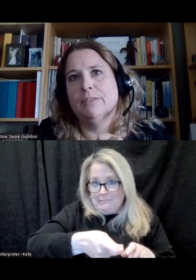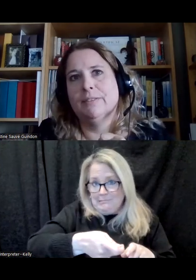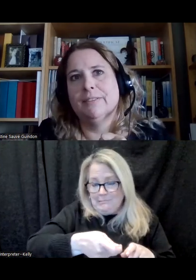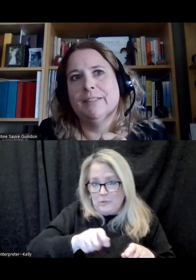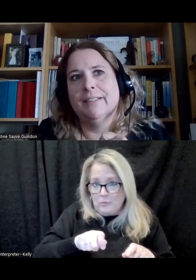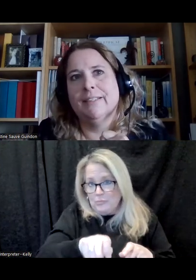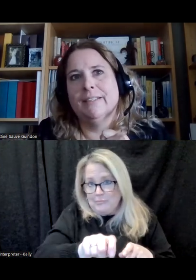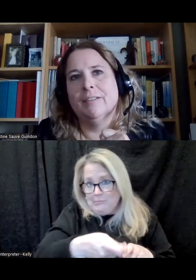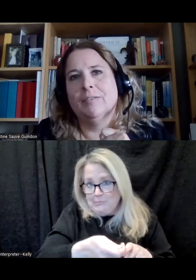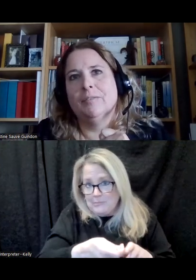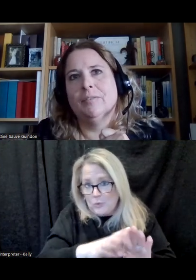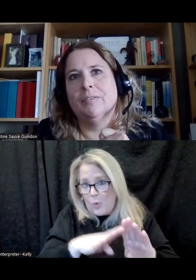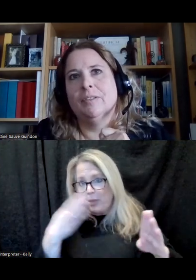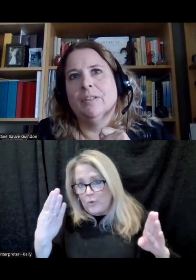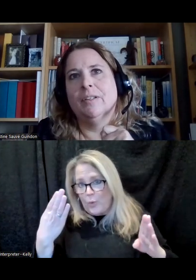hole.